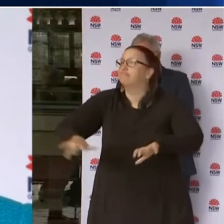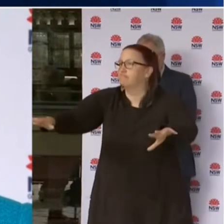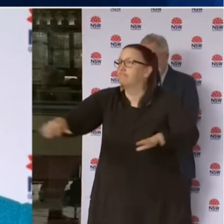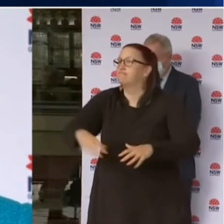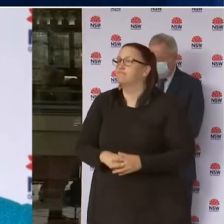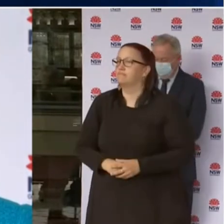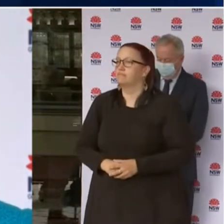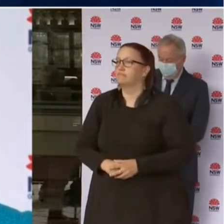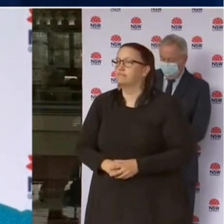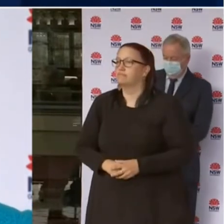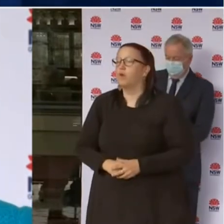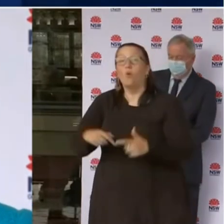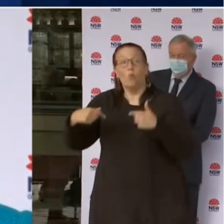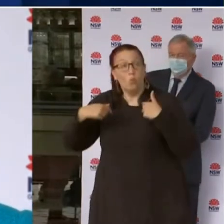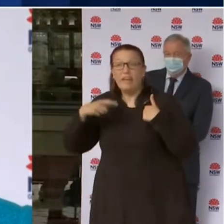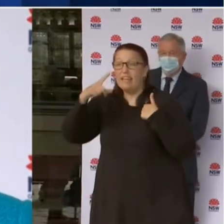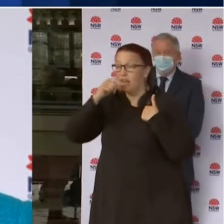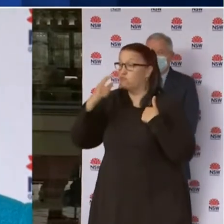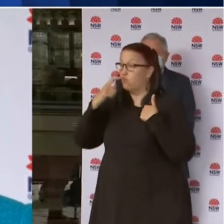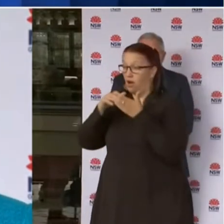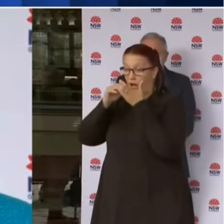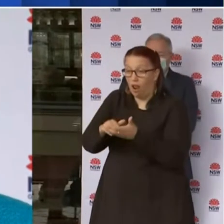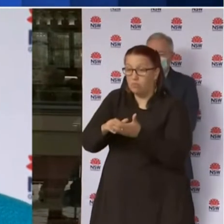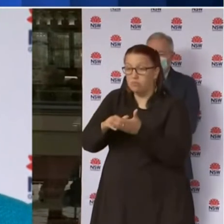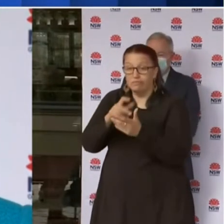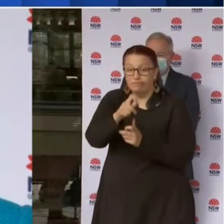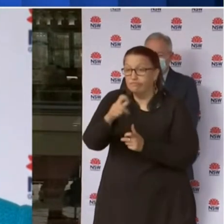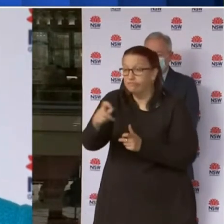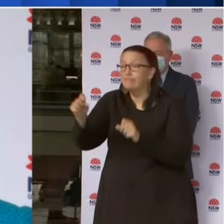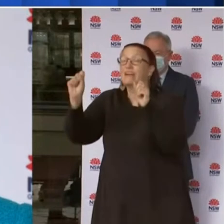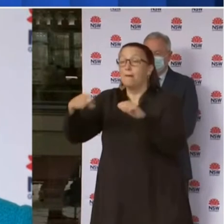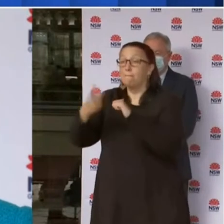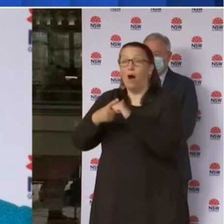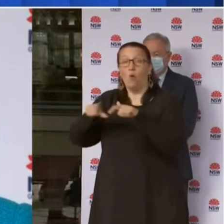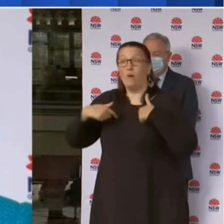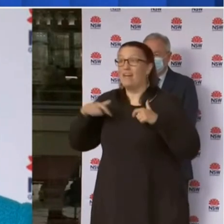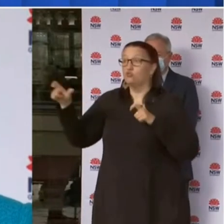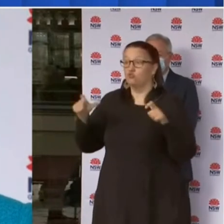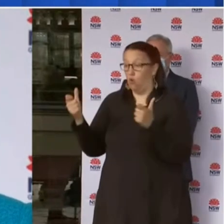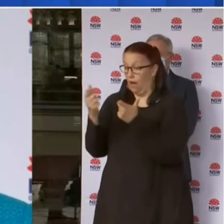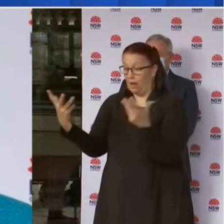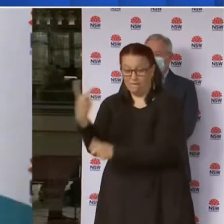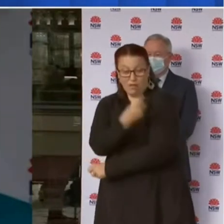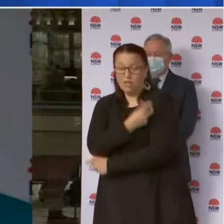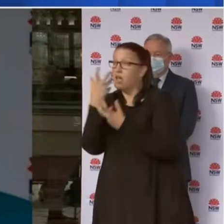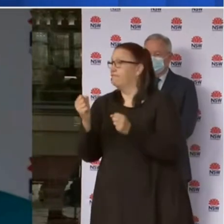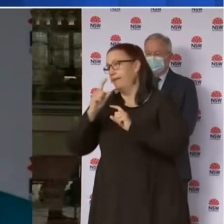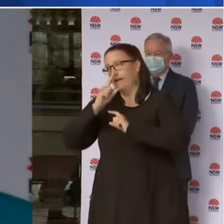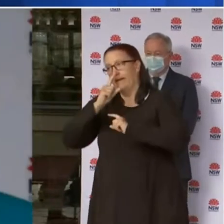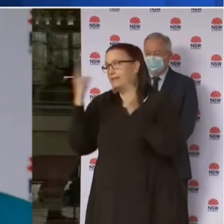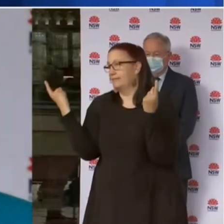to step it up but we don't control the supply and we don't control a number of things related to the rollout. Can you